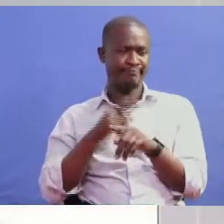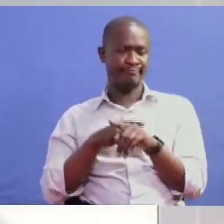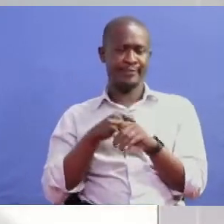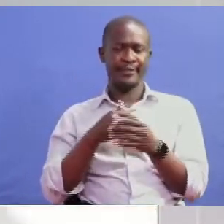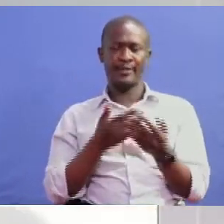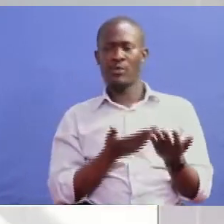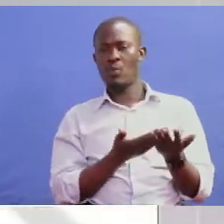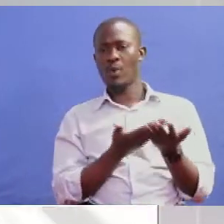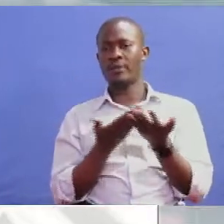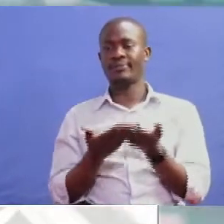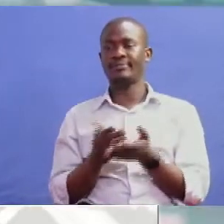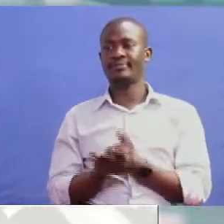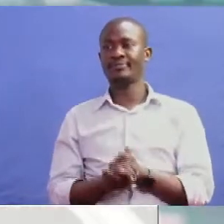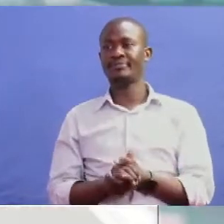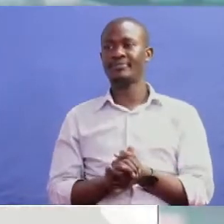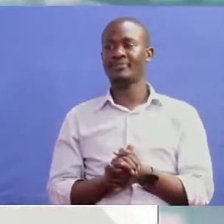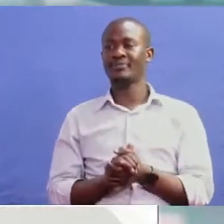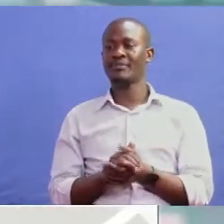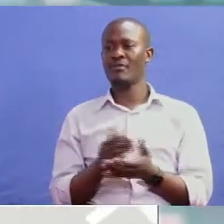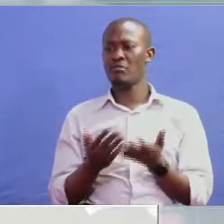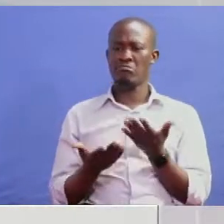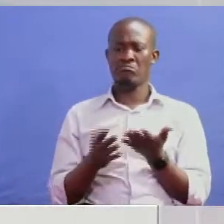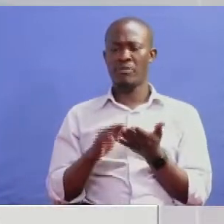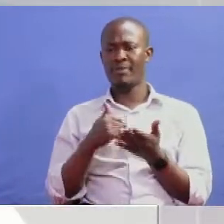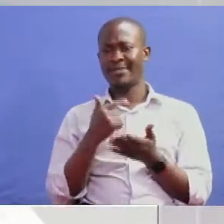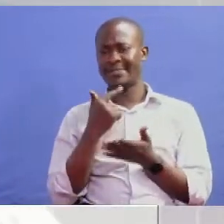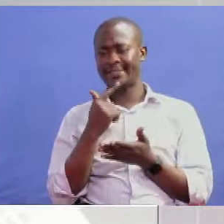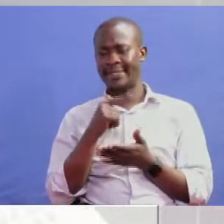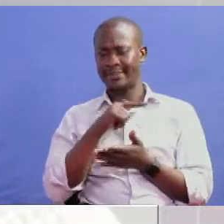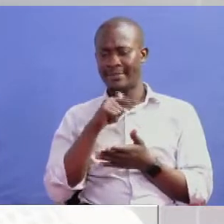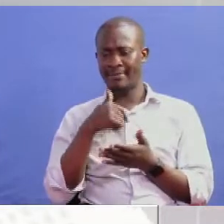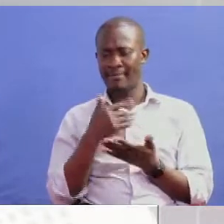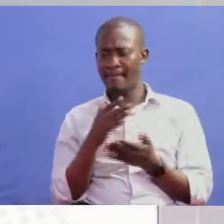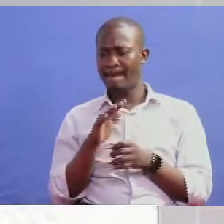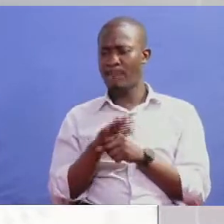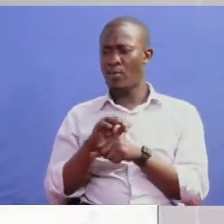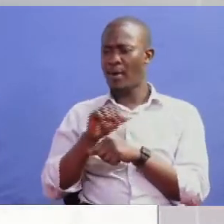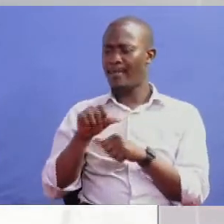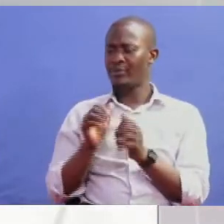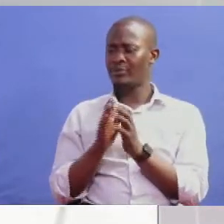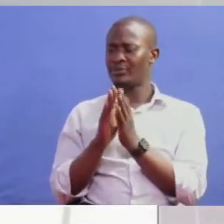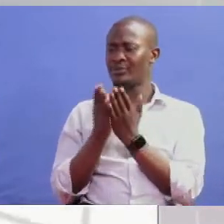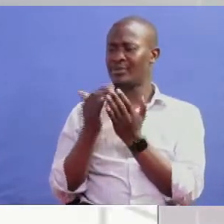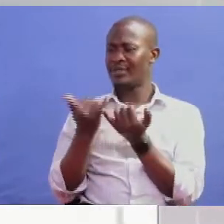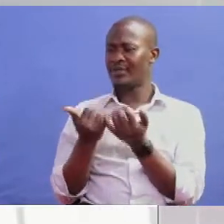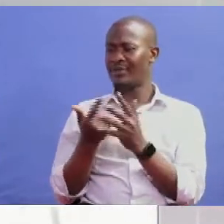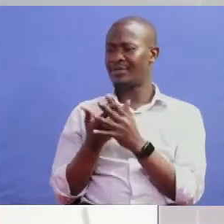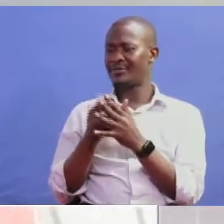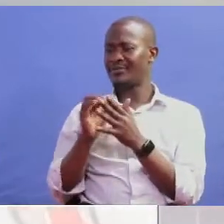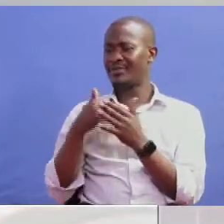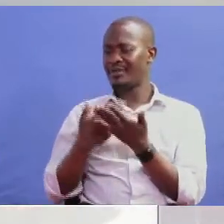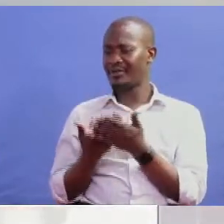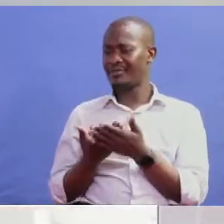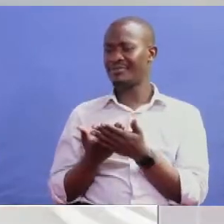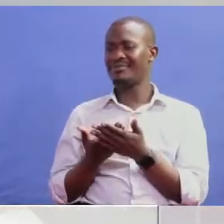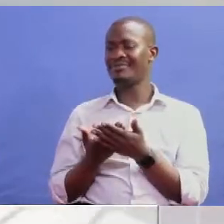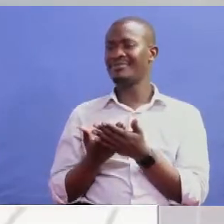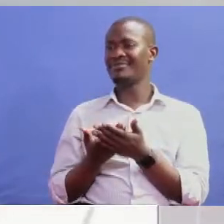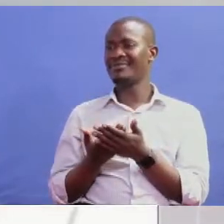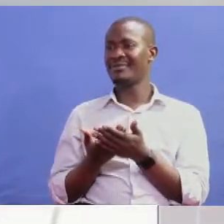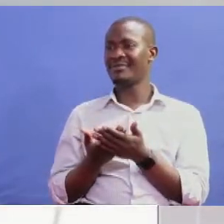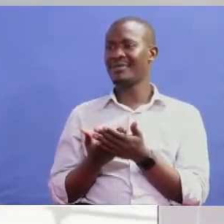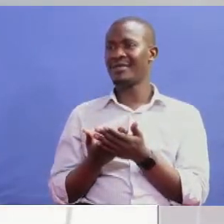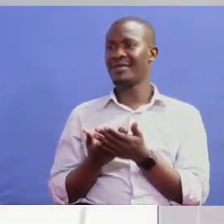Karibu sana, Paul. Asante. Maybe you could just tell us more about your book now that I started and I butchered it somehow.